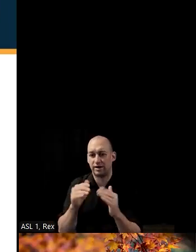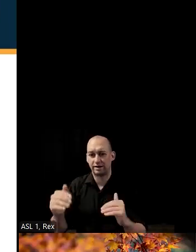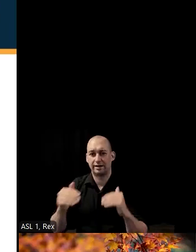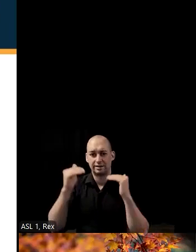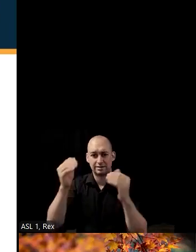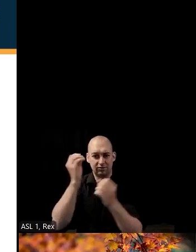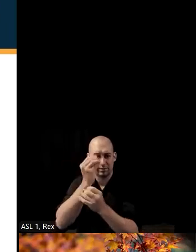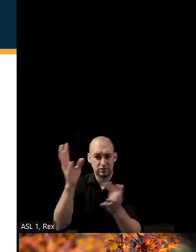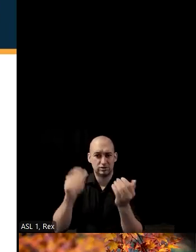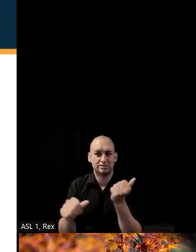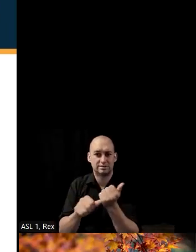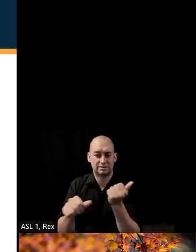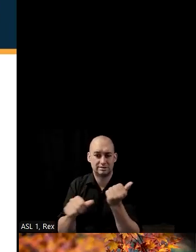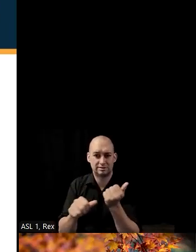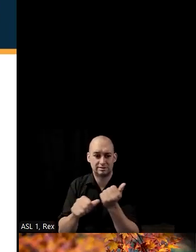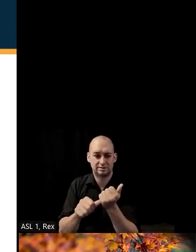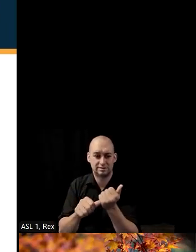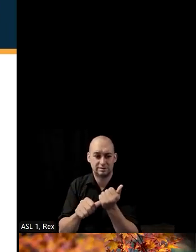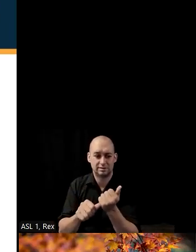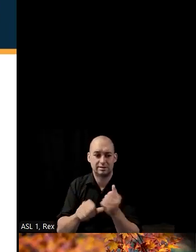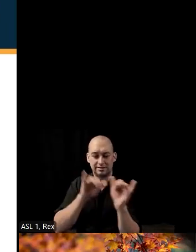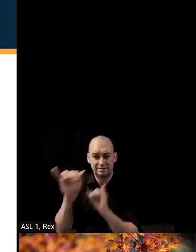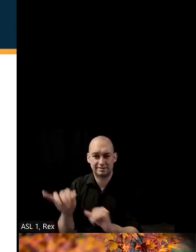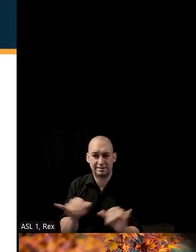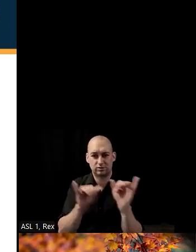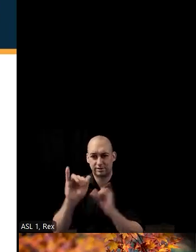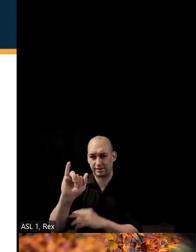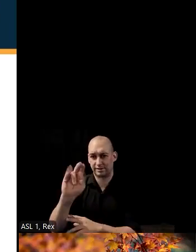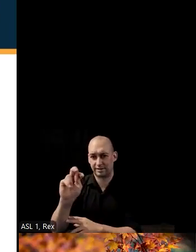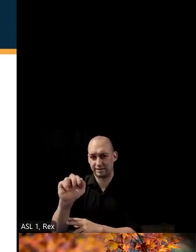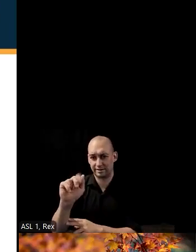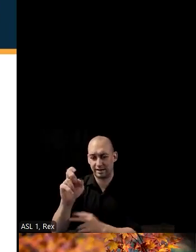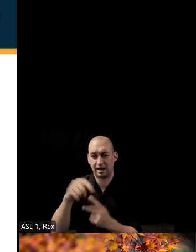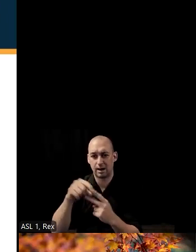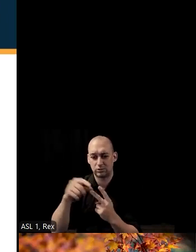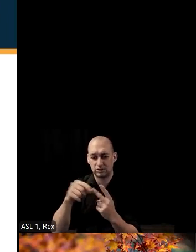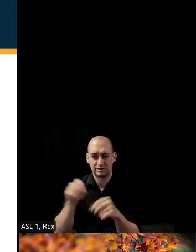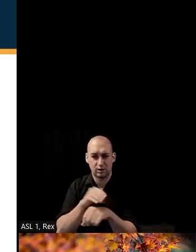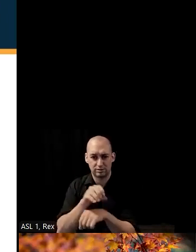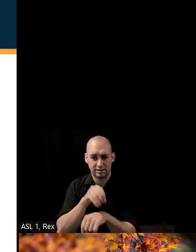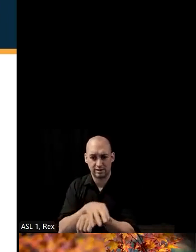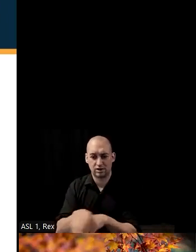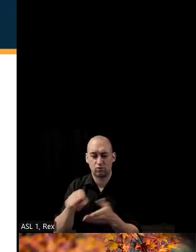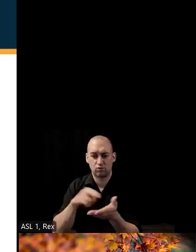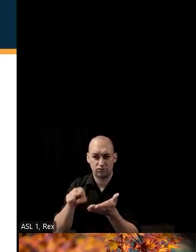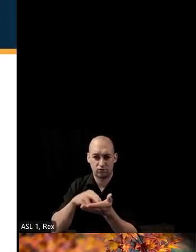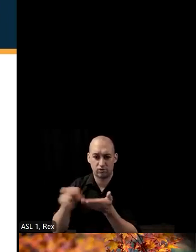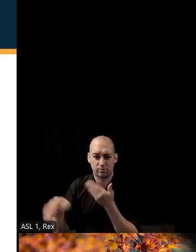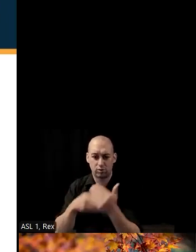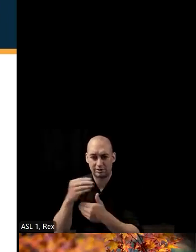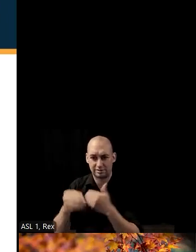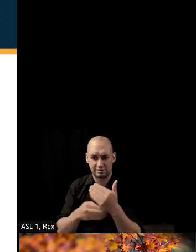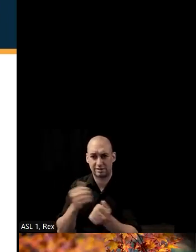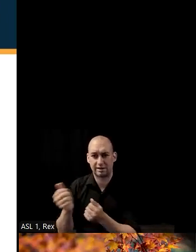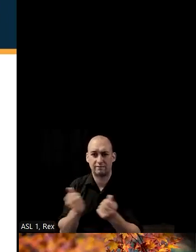information assistance. So that's the standard intake, options counseling, referral processes, navigation, that they're